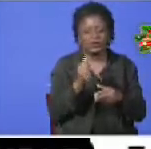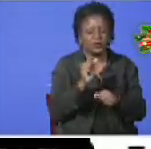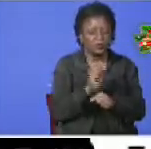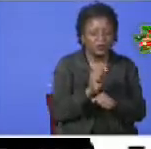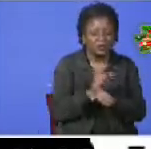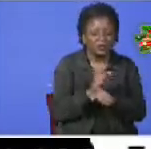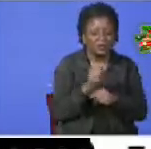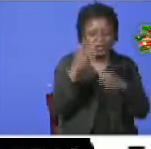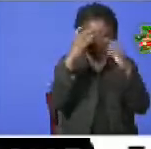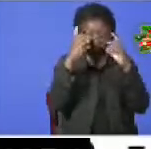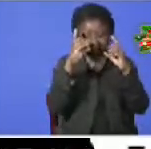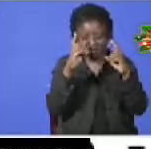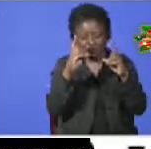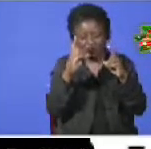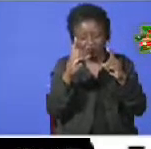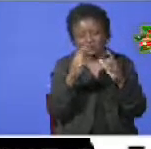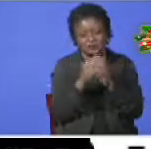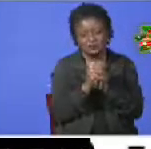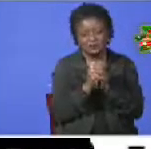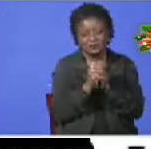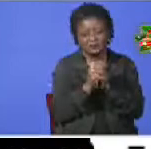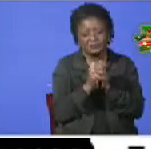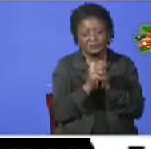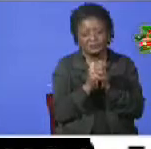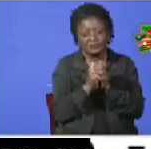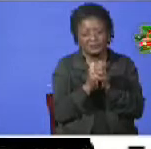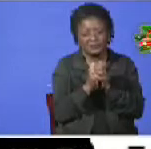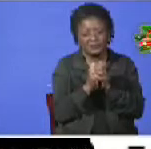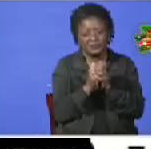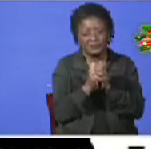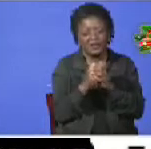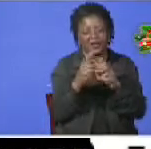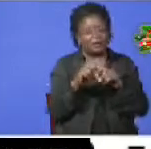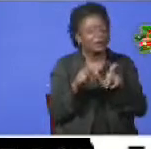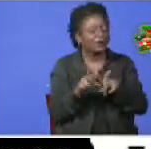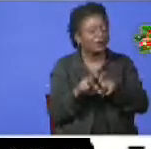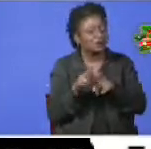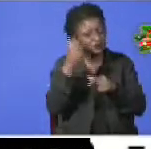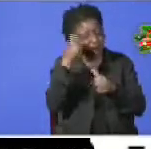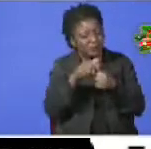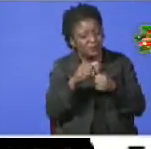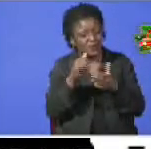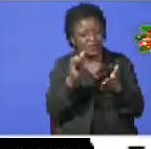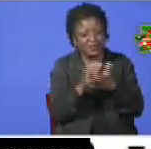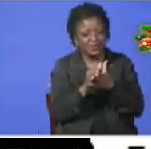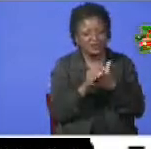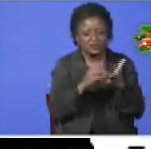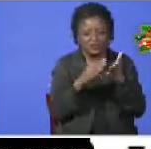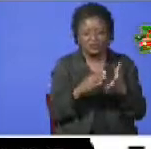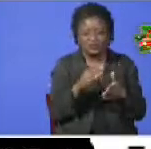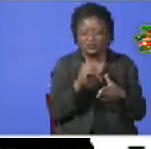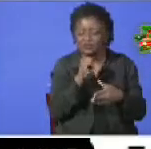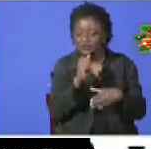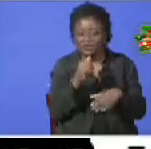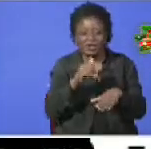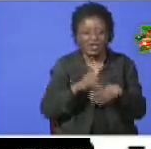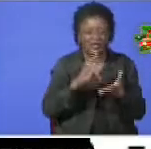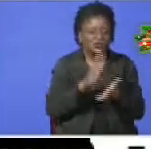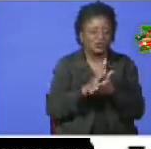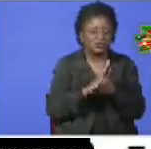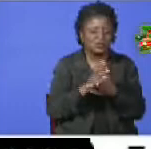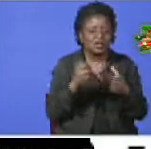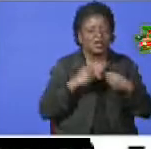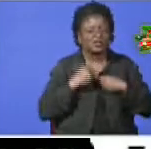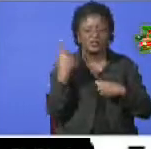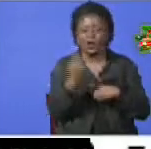vocational basis. But also bear in mind that truancy has always been a challenge in the Bahamas. From the days